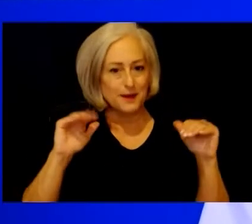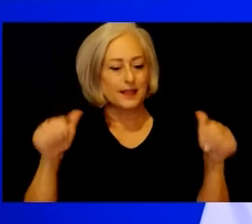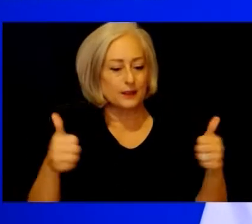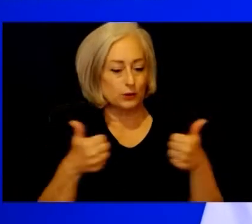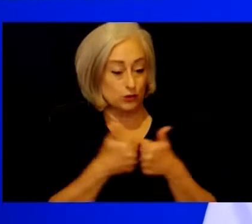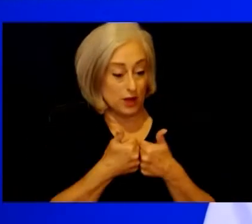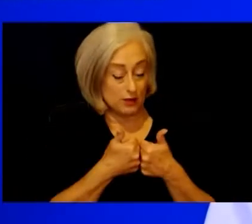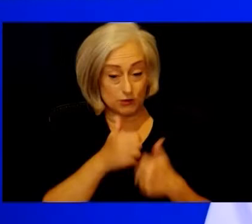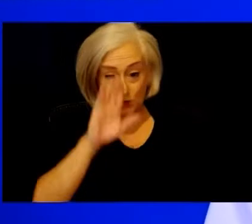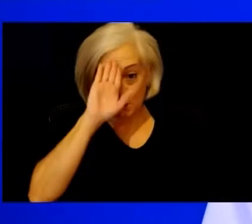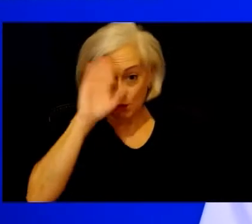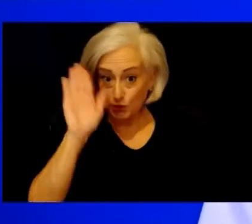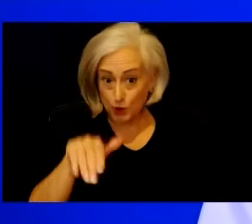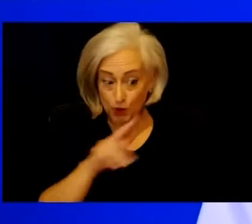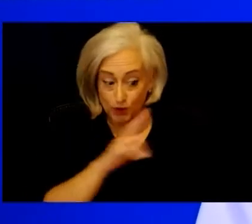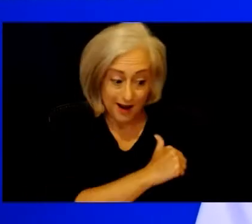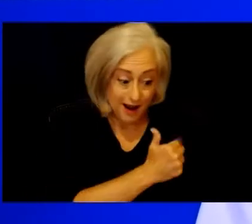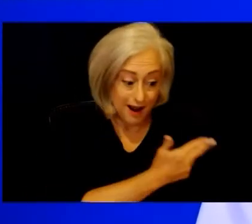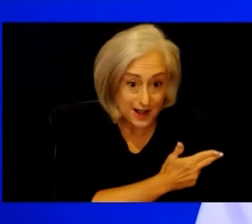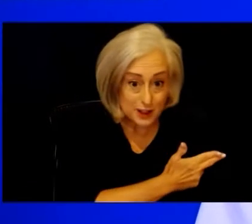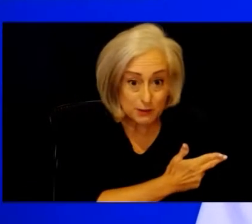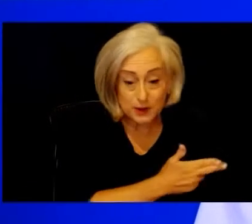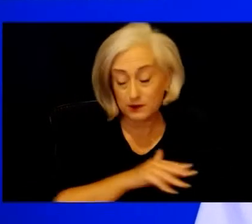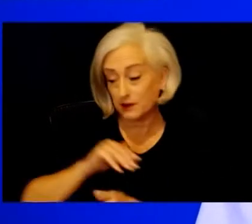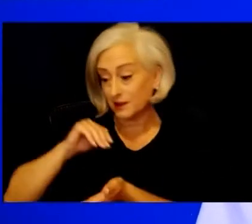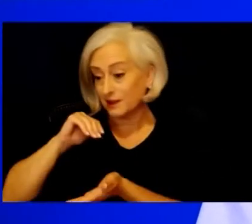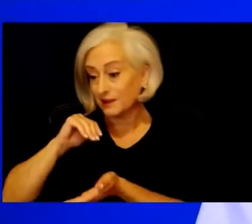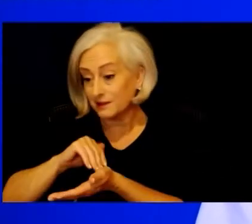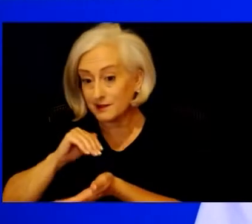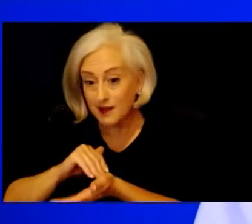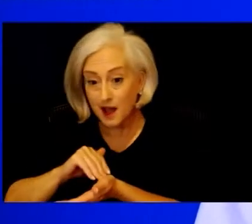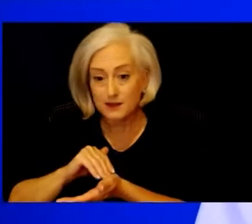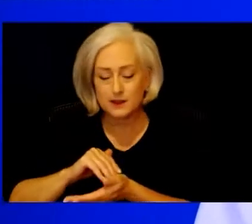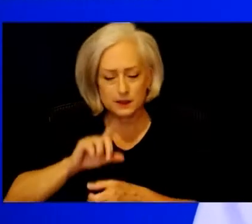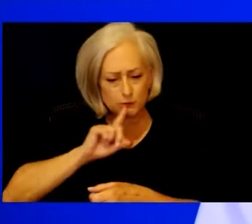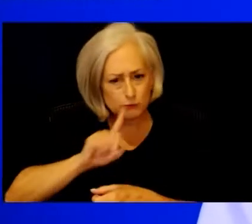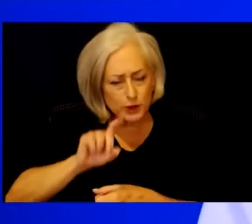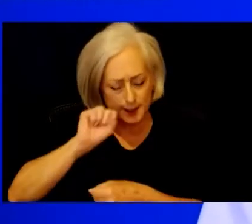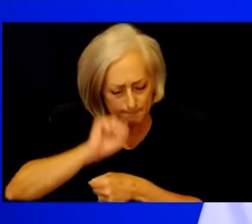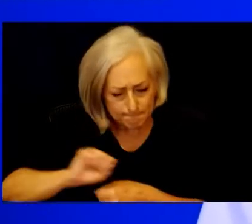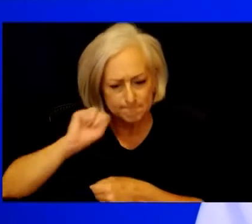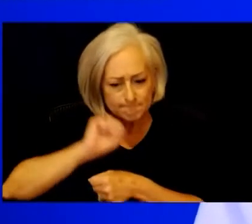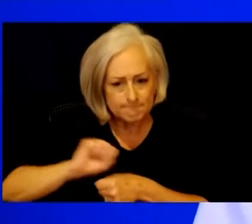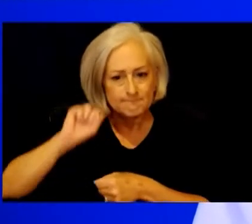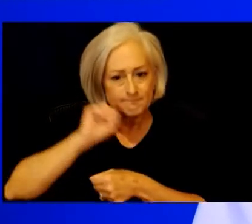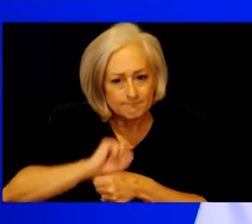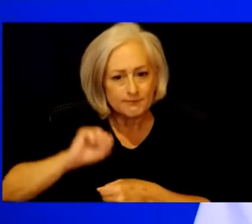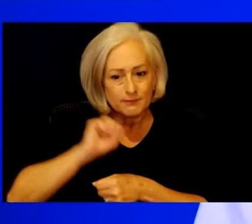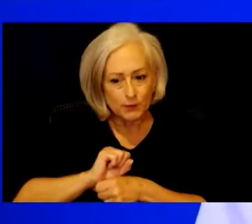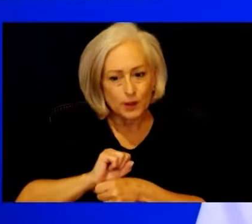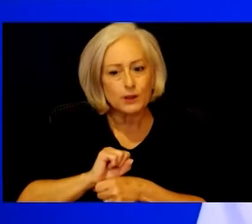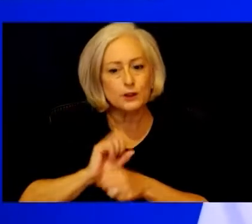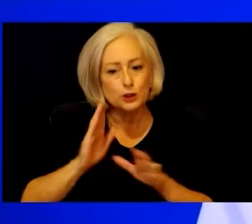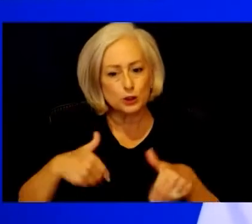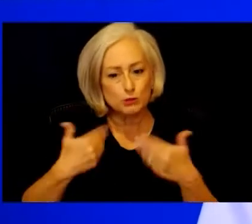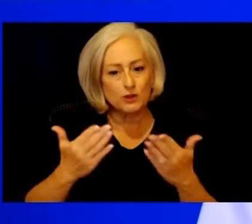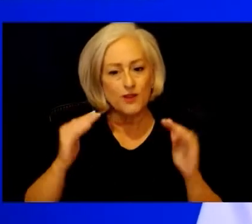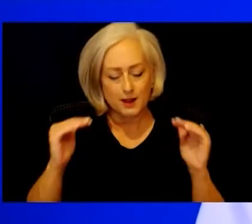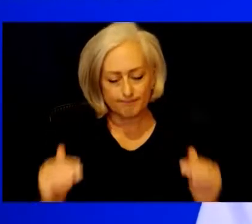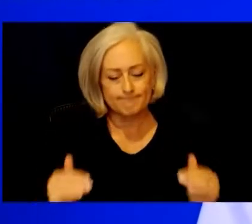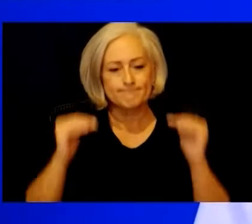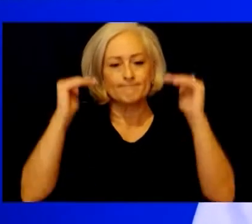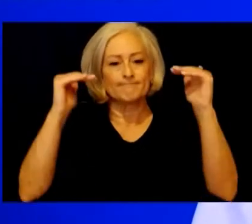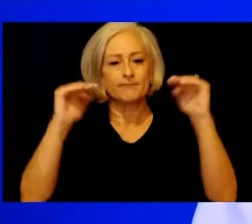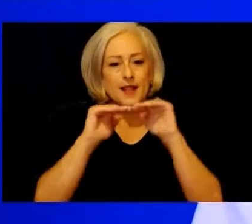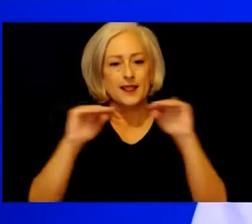and healthcare providers are working very diligently and thoughtfully to maintain the highest level of care for patients